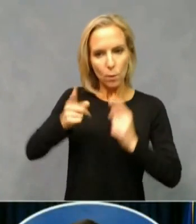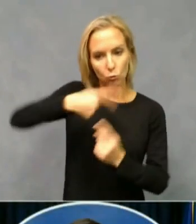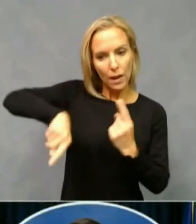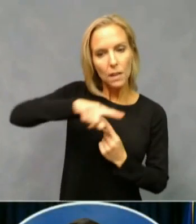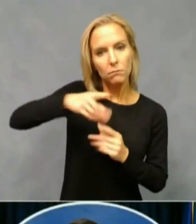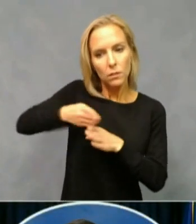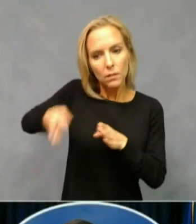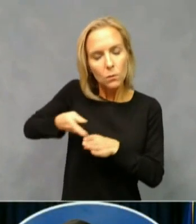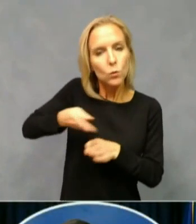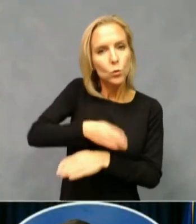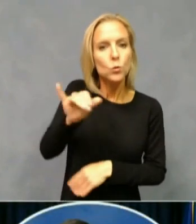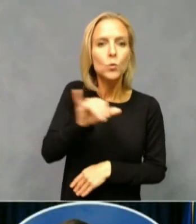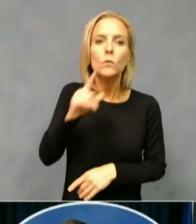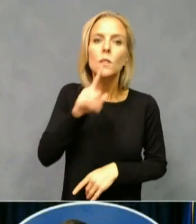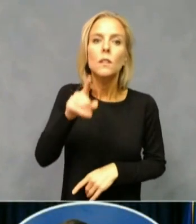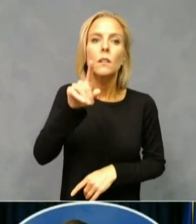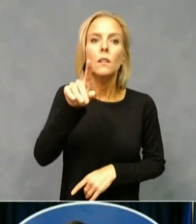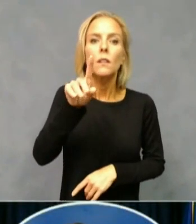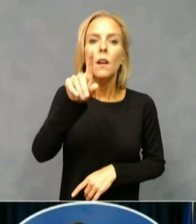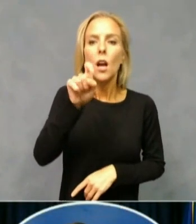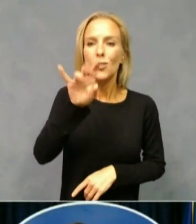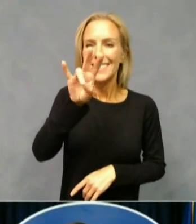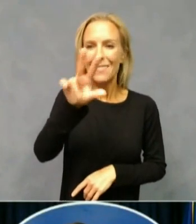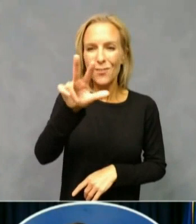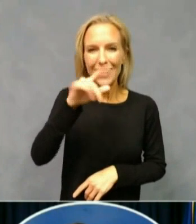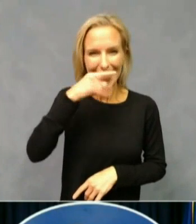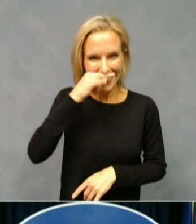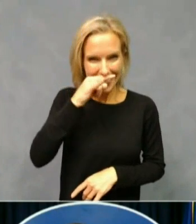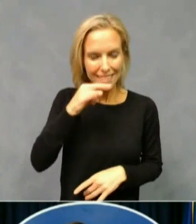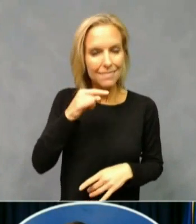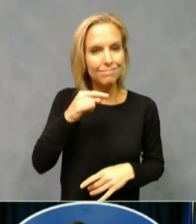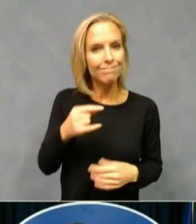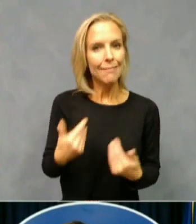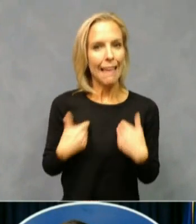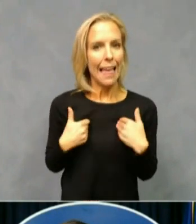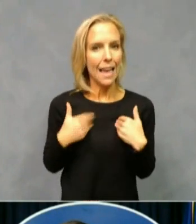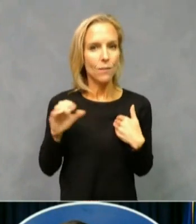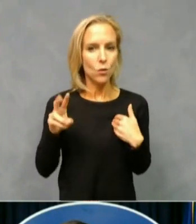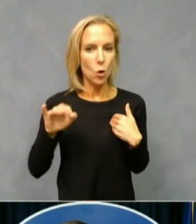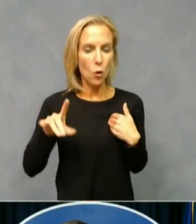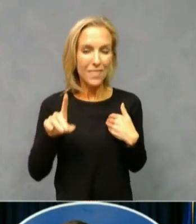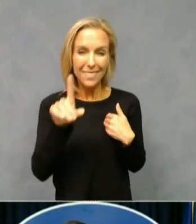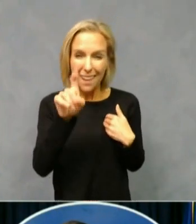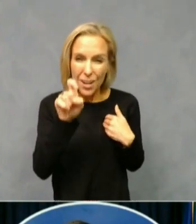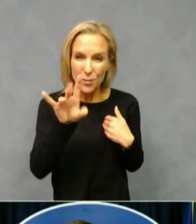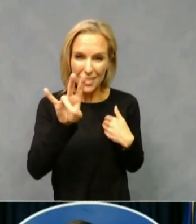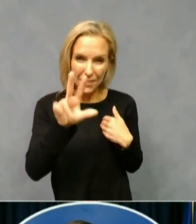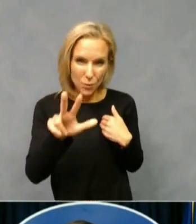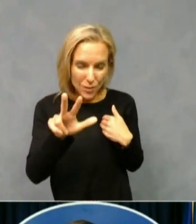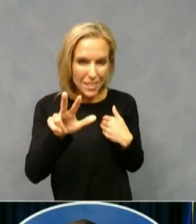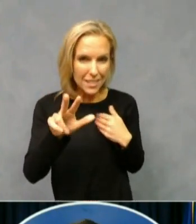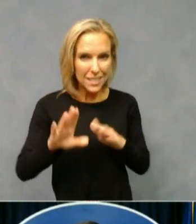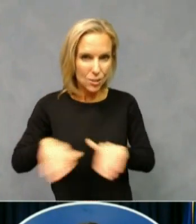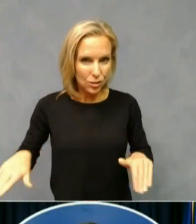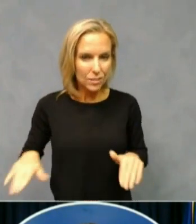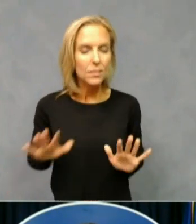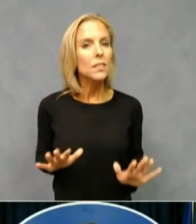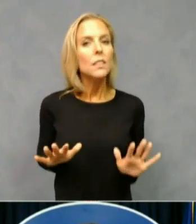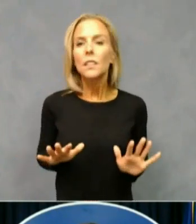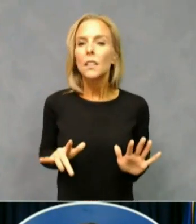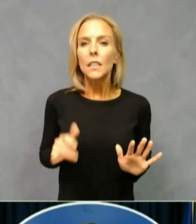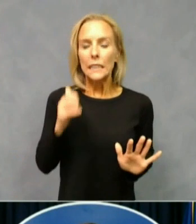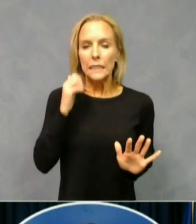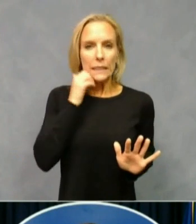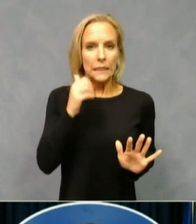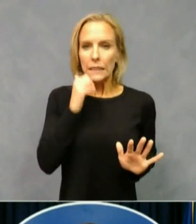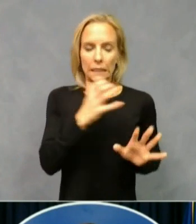has 173 kids that have tested positive, 173. And we're getting this day in and